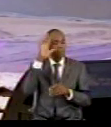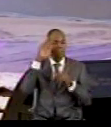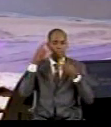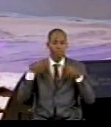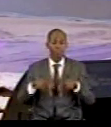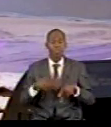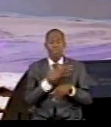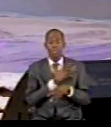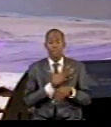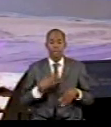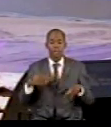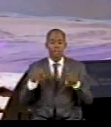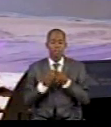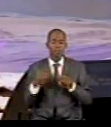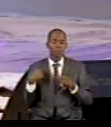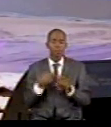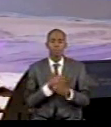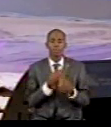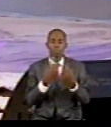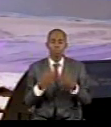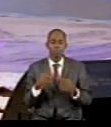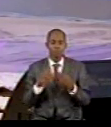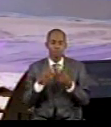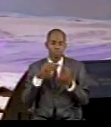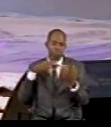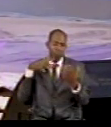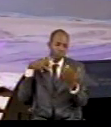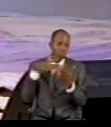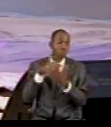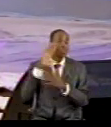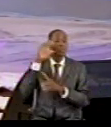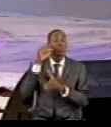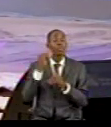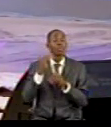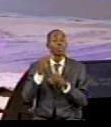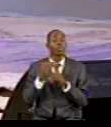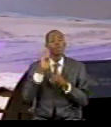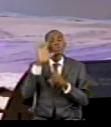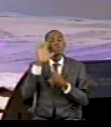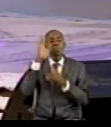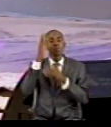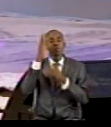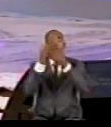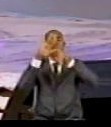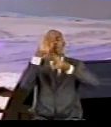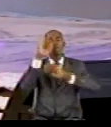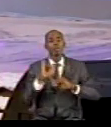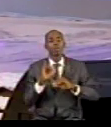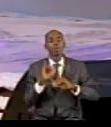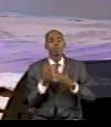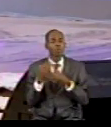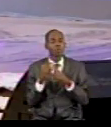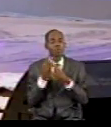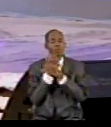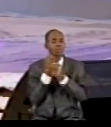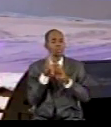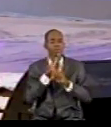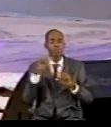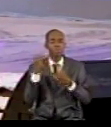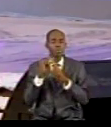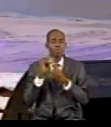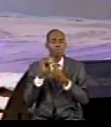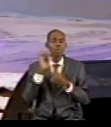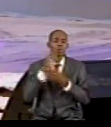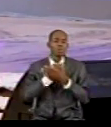we come to study your word, your heavenly word, your saving word, your